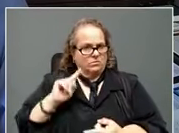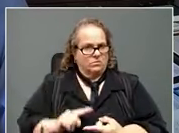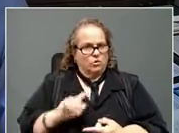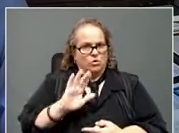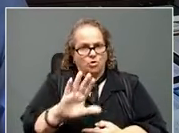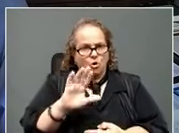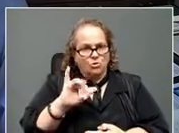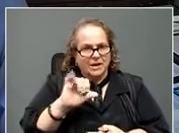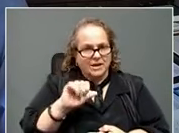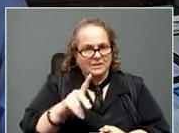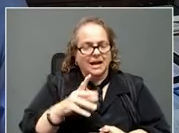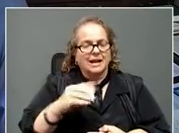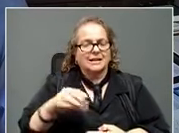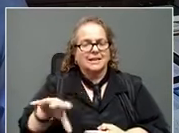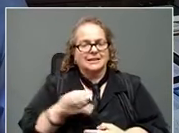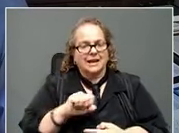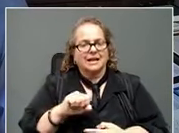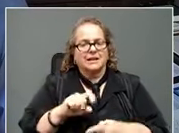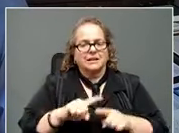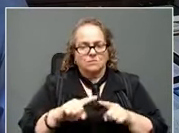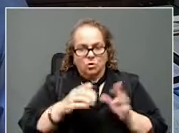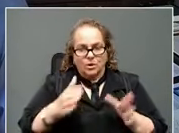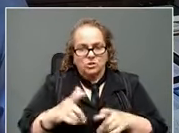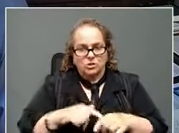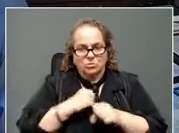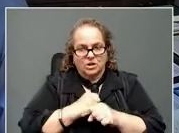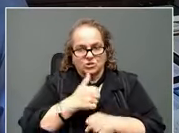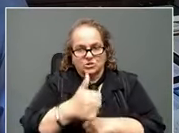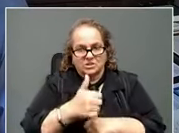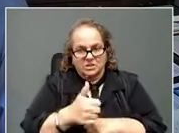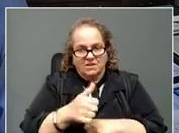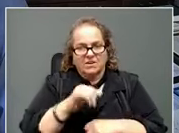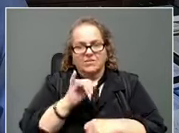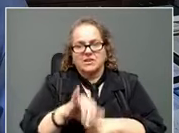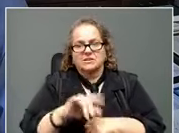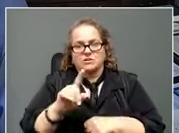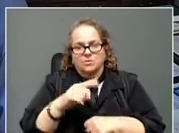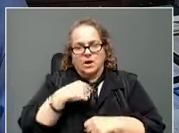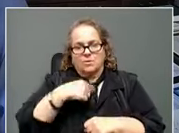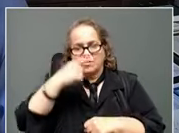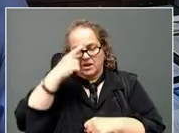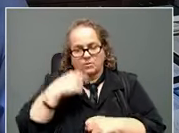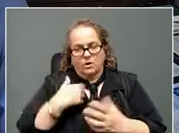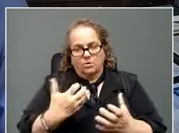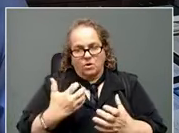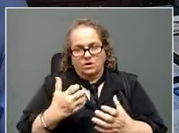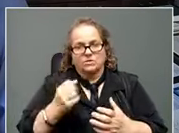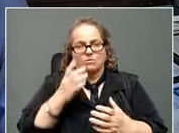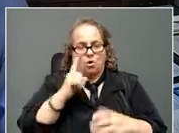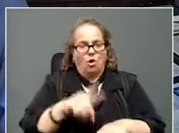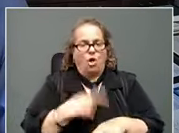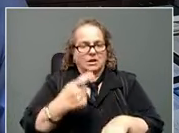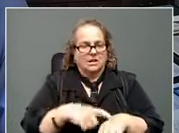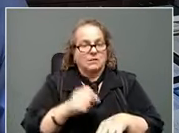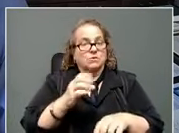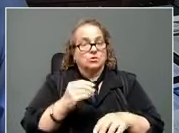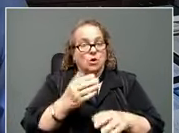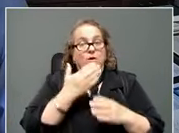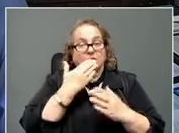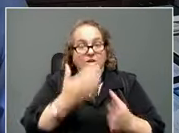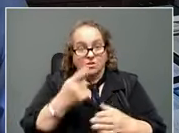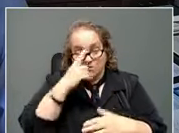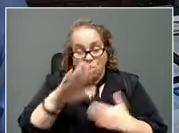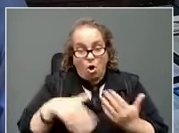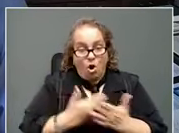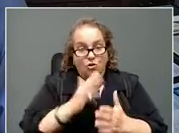take steps now to protect yourselves. And this is a place I think we've all wanted to get to for a long time. So thank you for all your help over